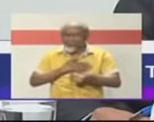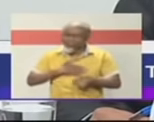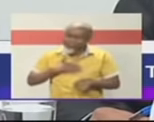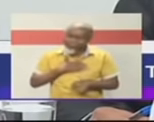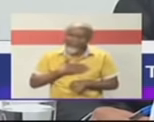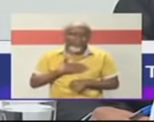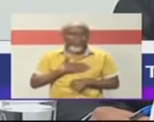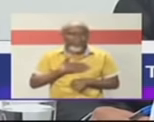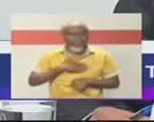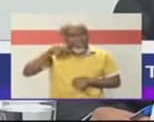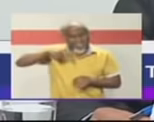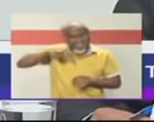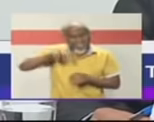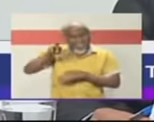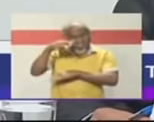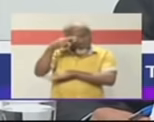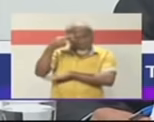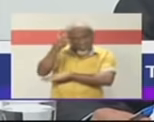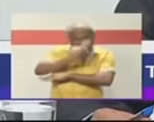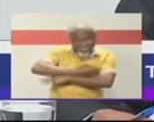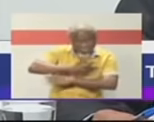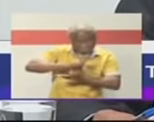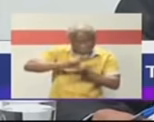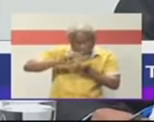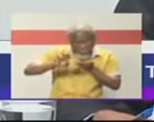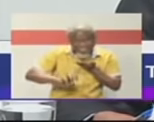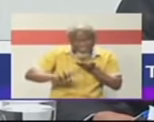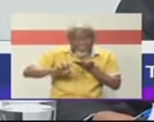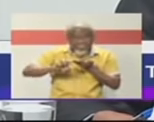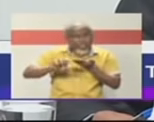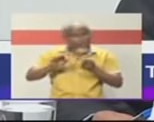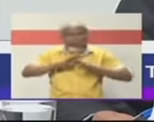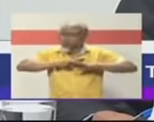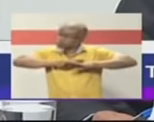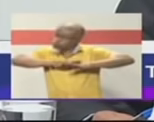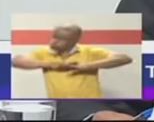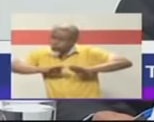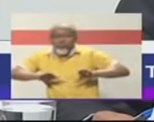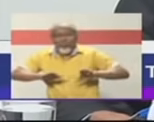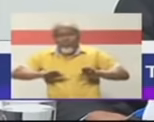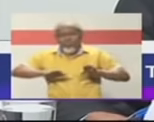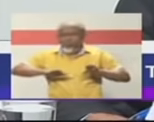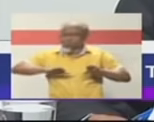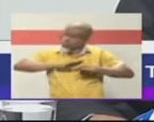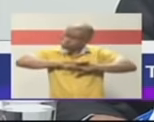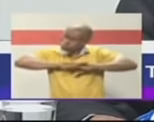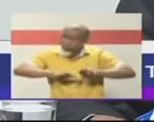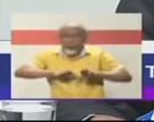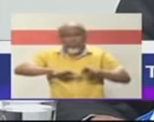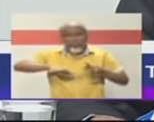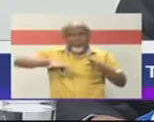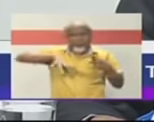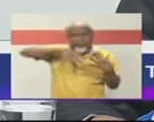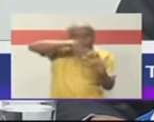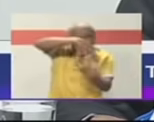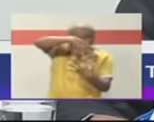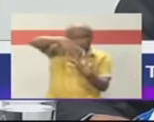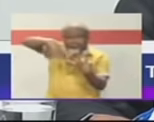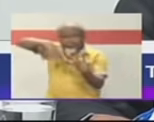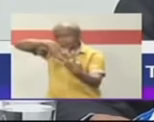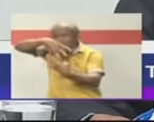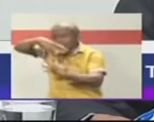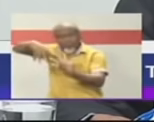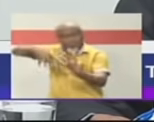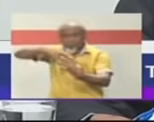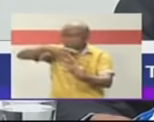Day weekend that we do not congregate as persons in that party in St. Augustine